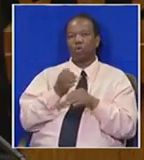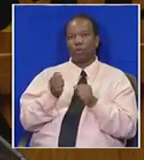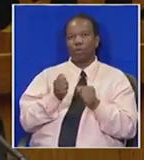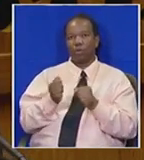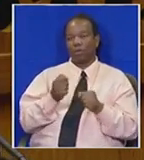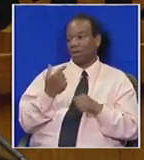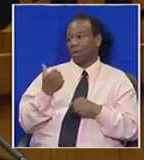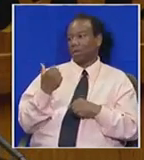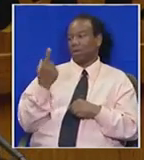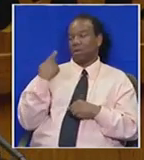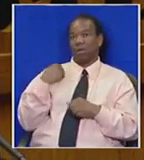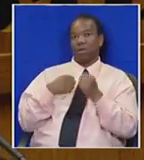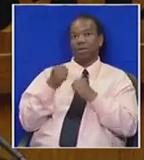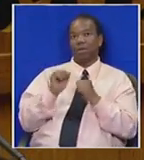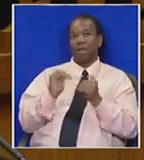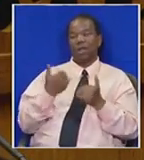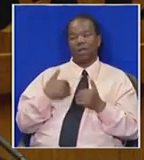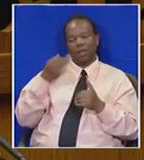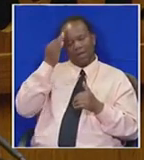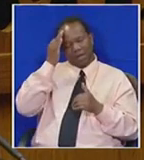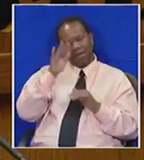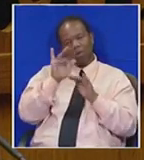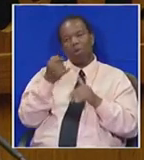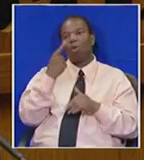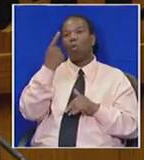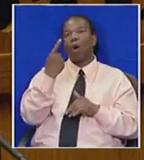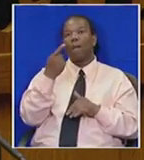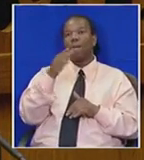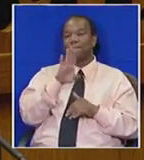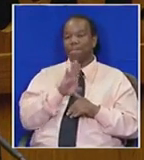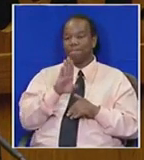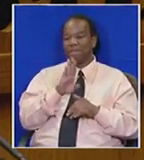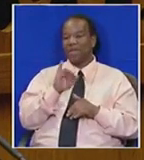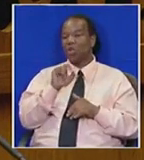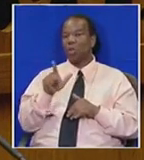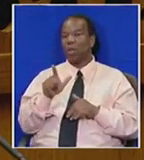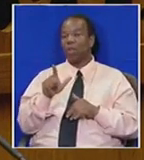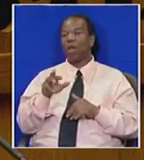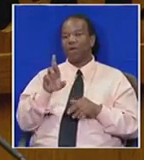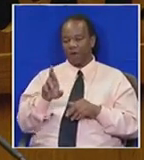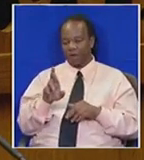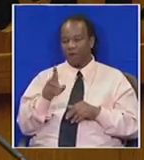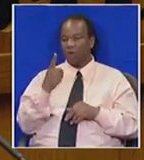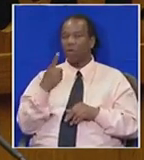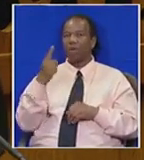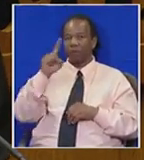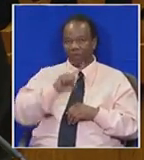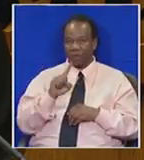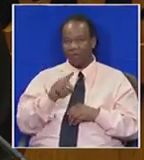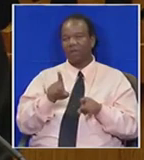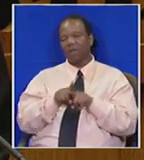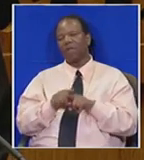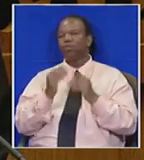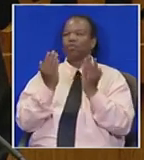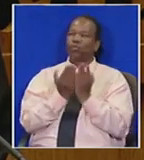the past year, government invested more than 1 billion rand each working day in new infrastructure like